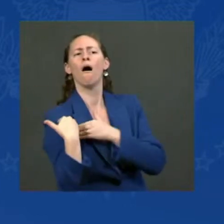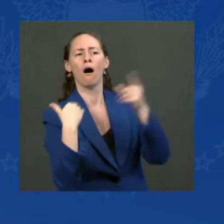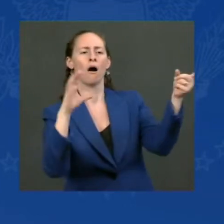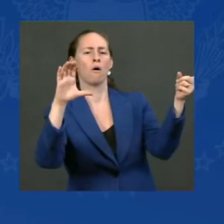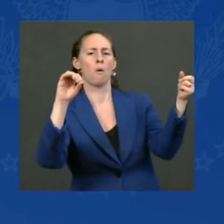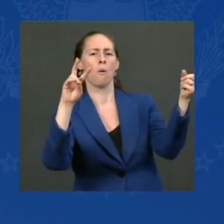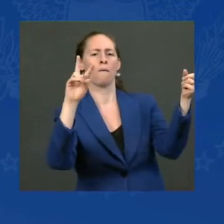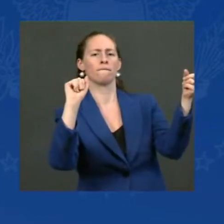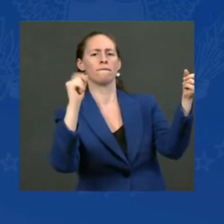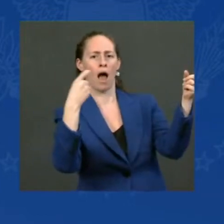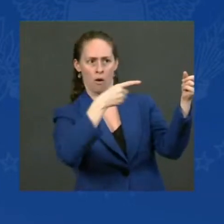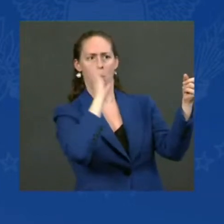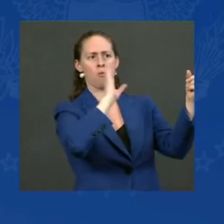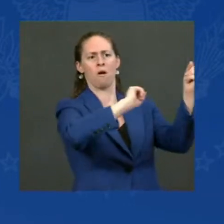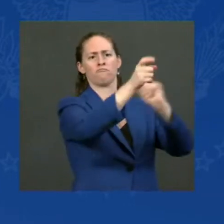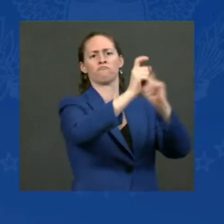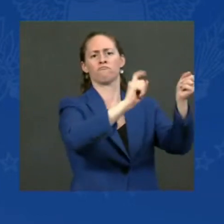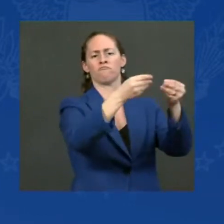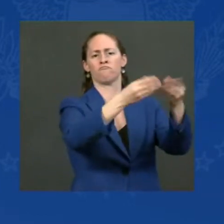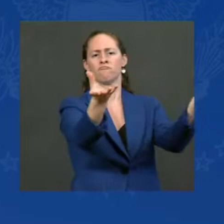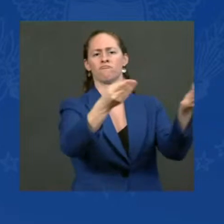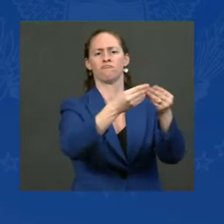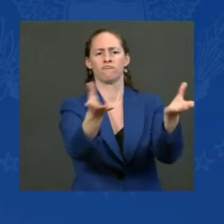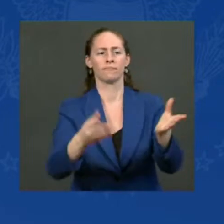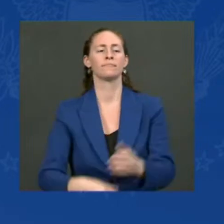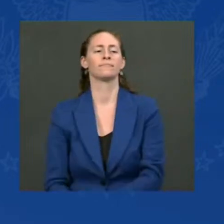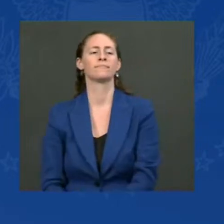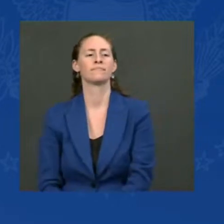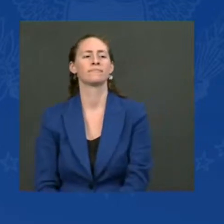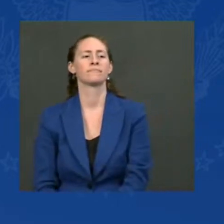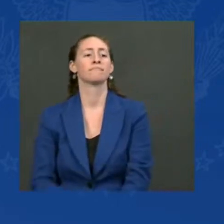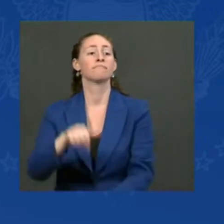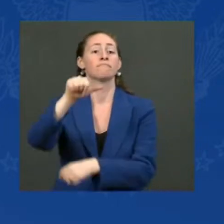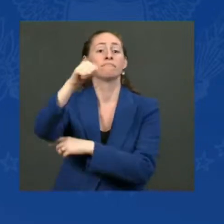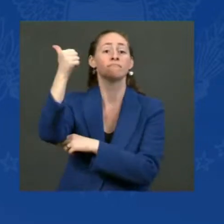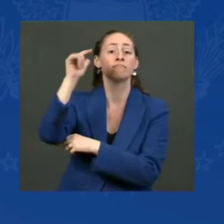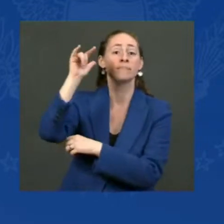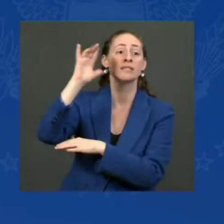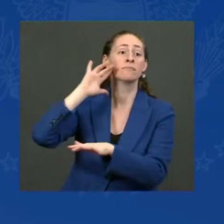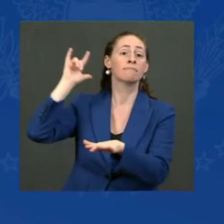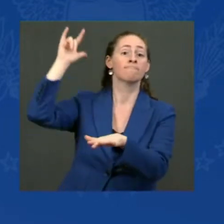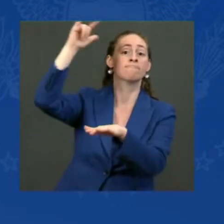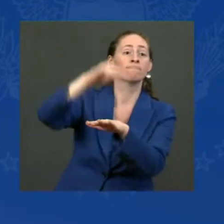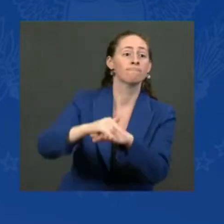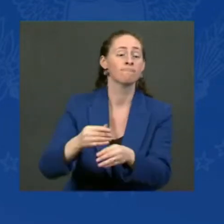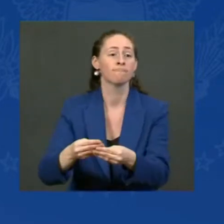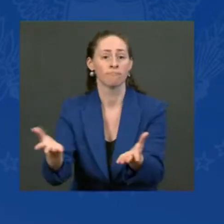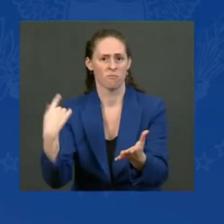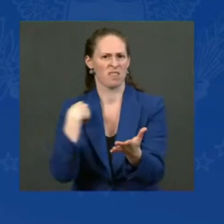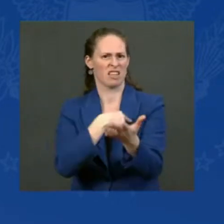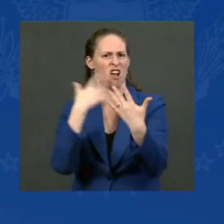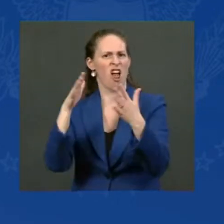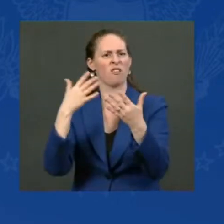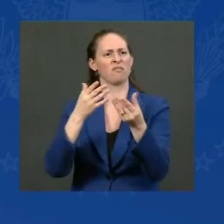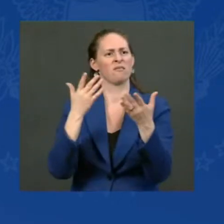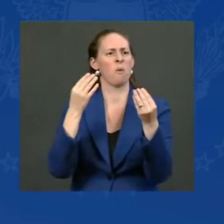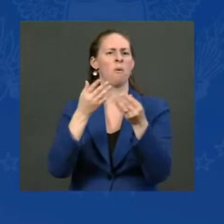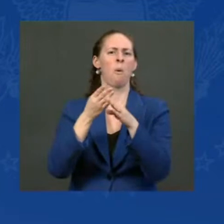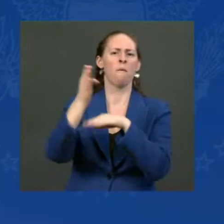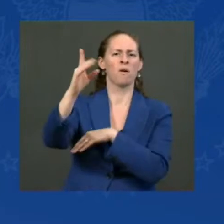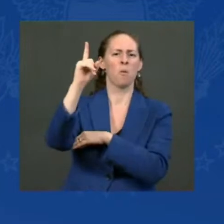vaccines from the United States have already landed in 100 countries, bringing people all over the world a little dose of